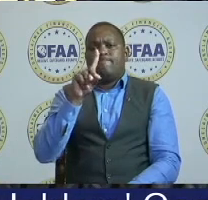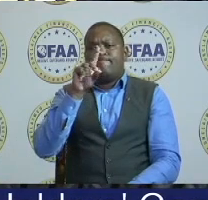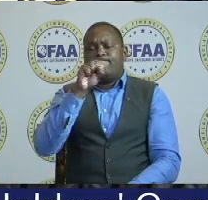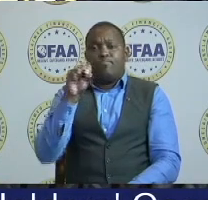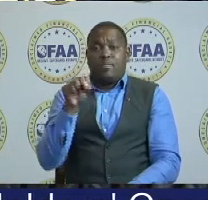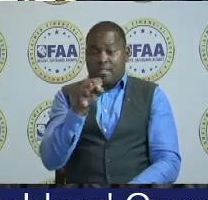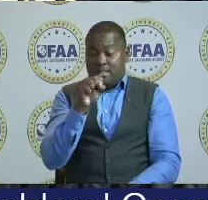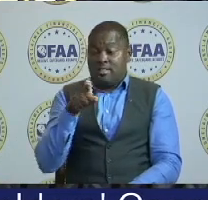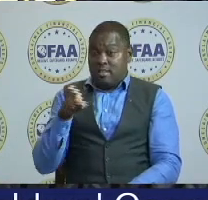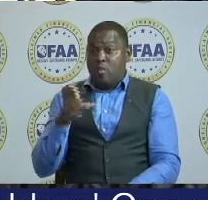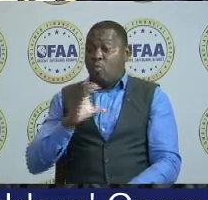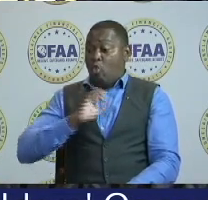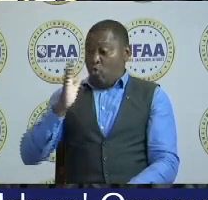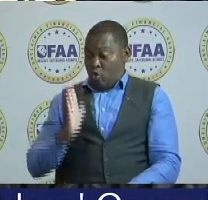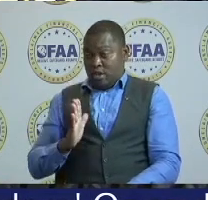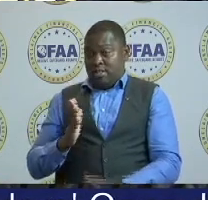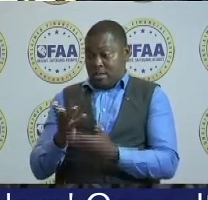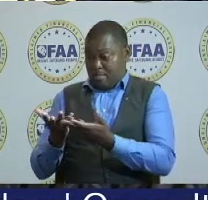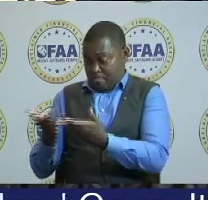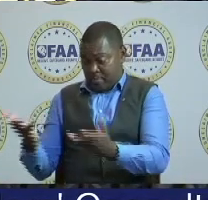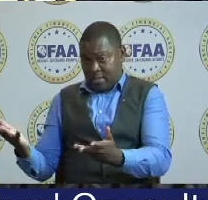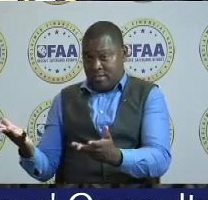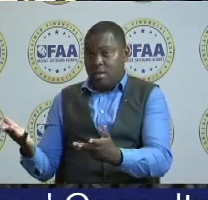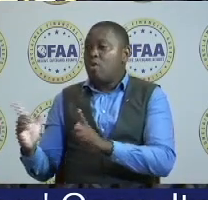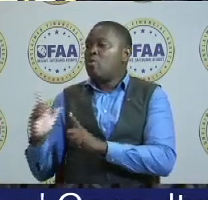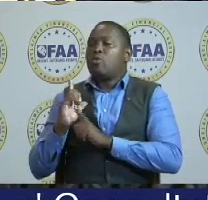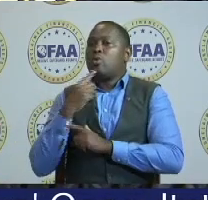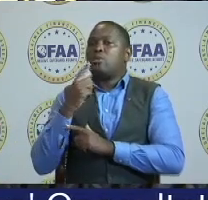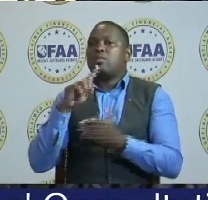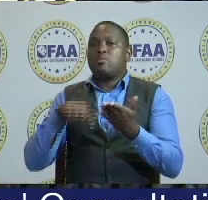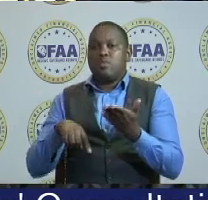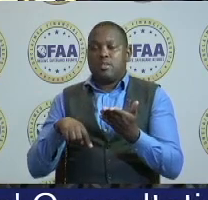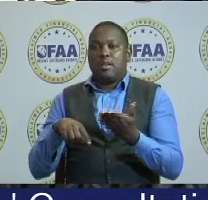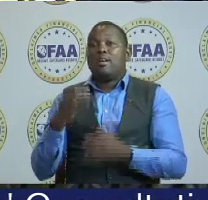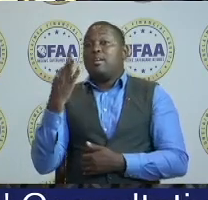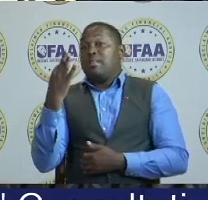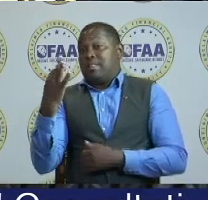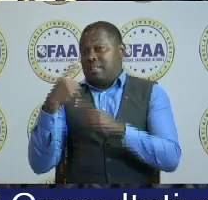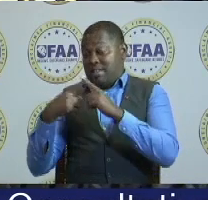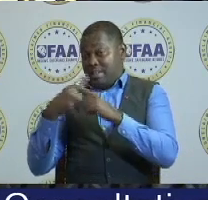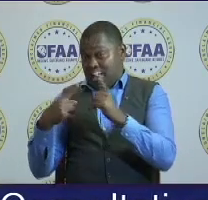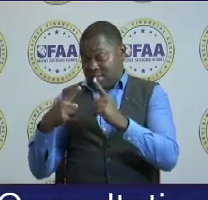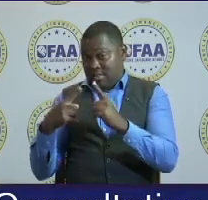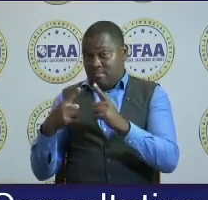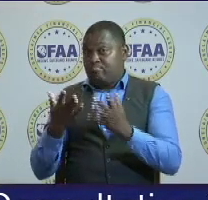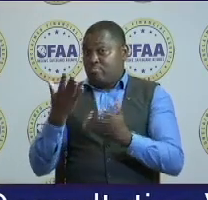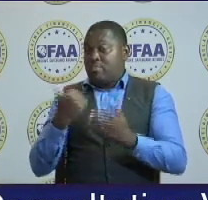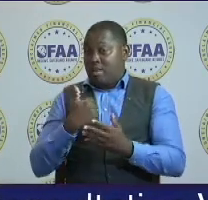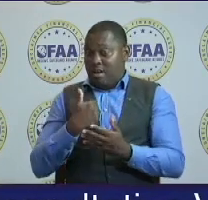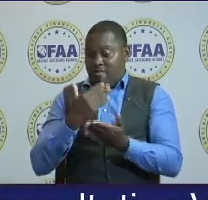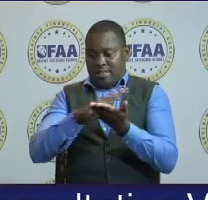ownership assets. The law provides that within 3 years, so you've got shares, and